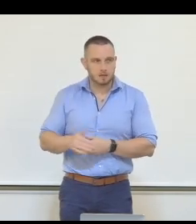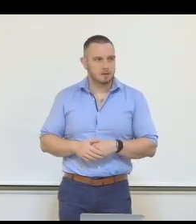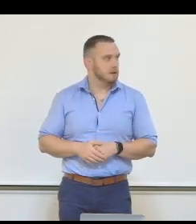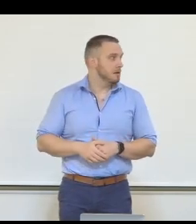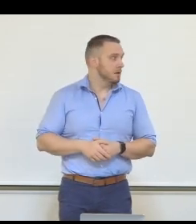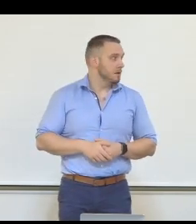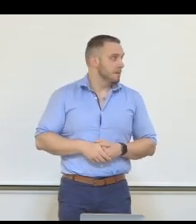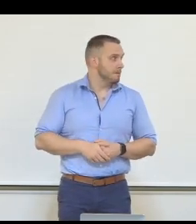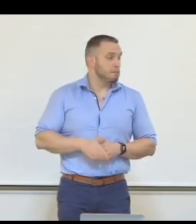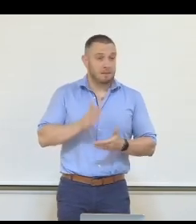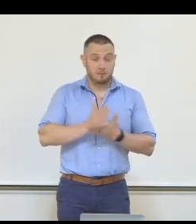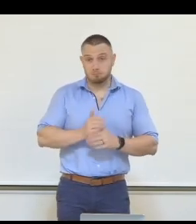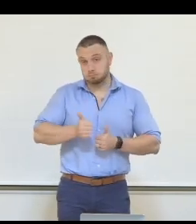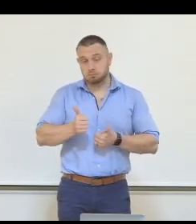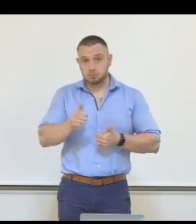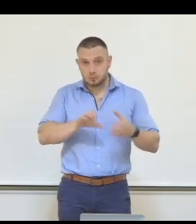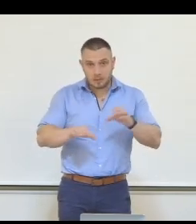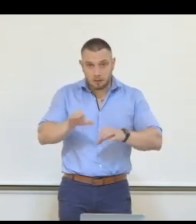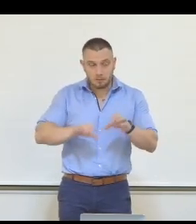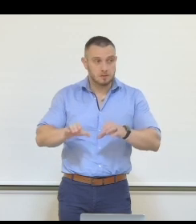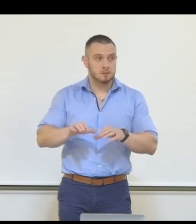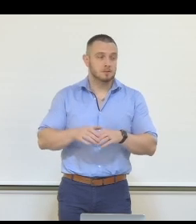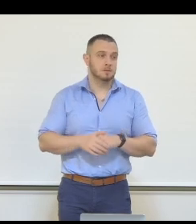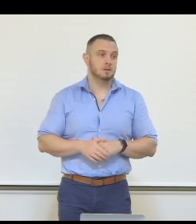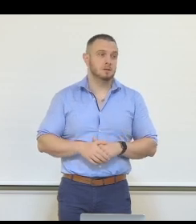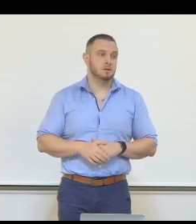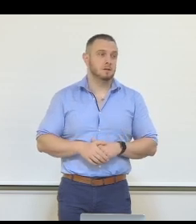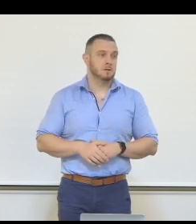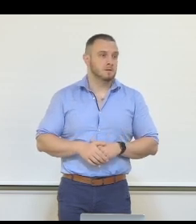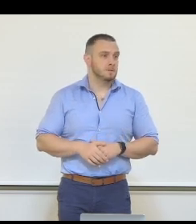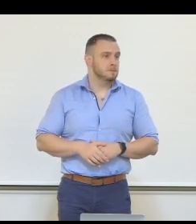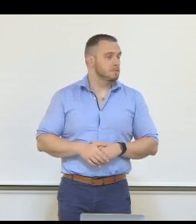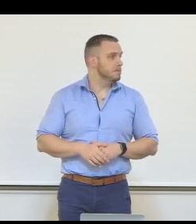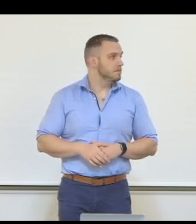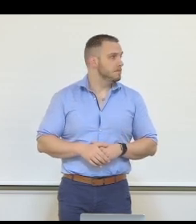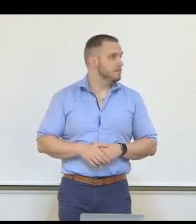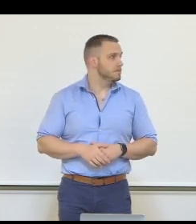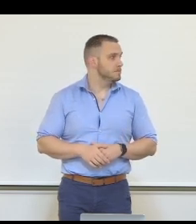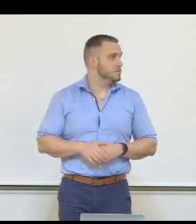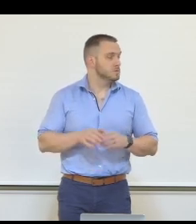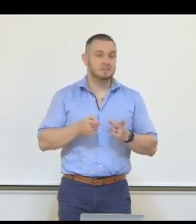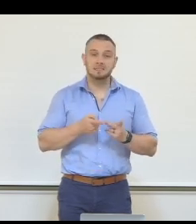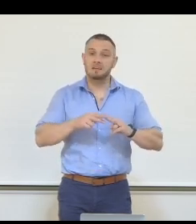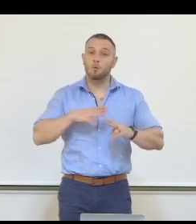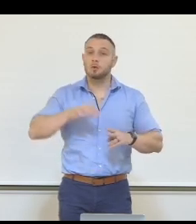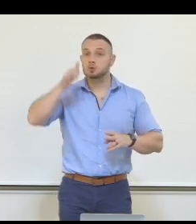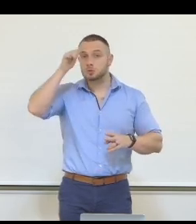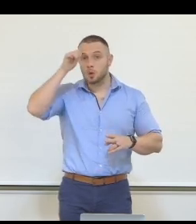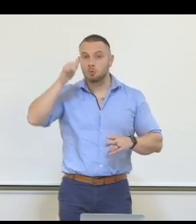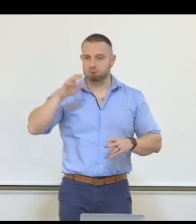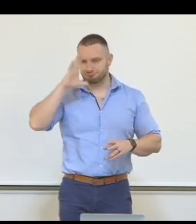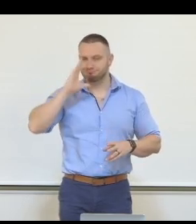a quite good experiment on the papers that were written after. So once again, if you want to know more, don't hesitate.